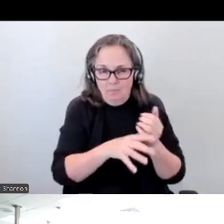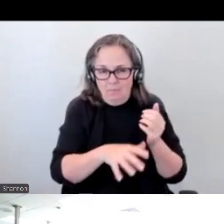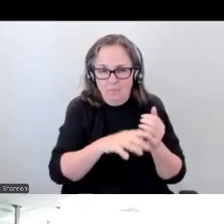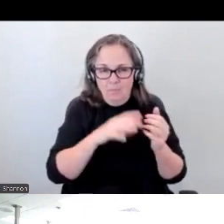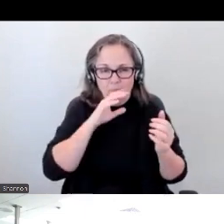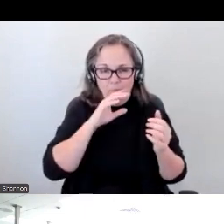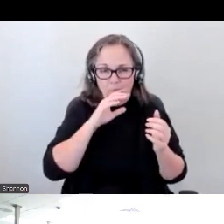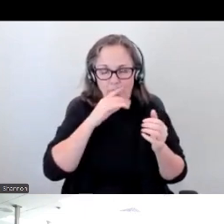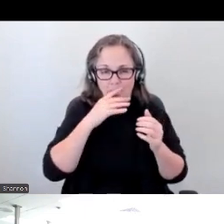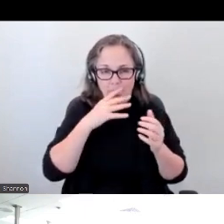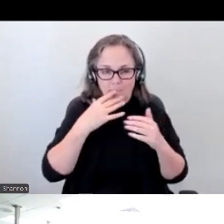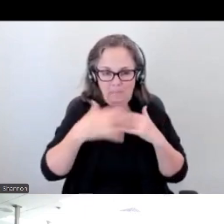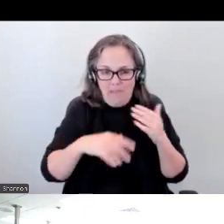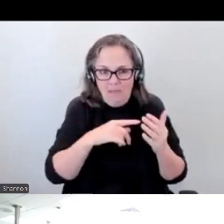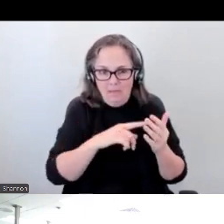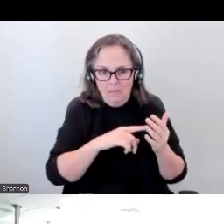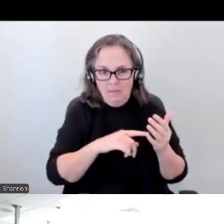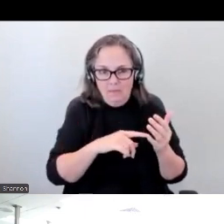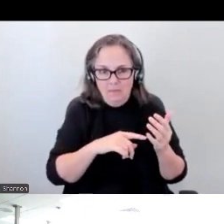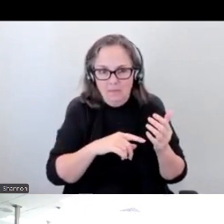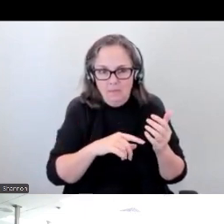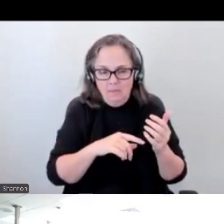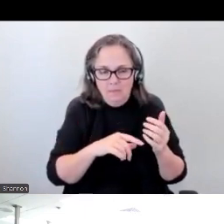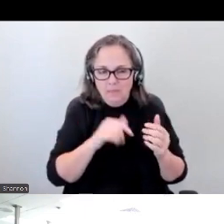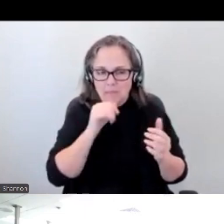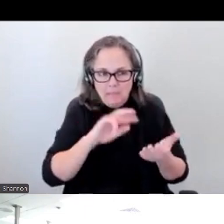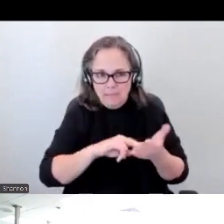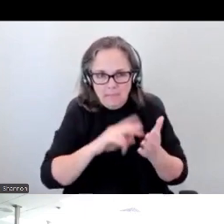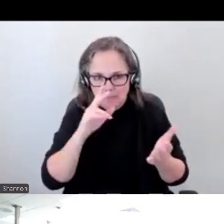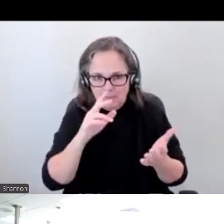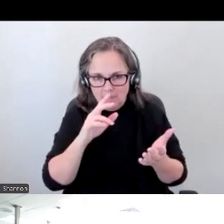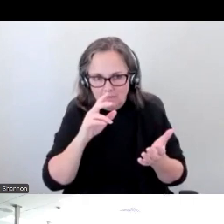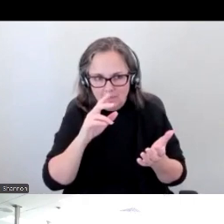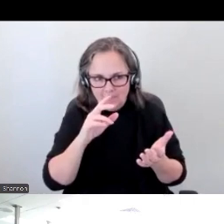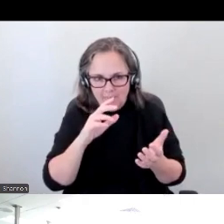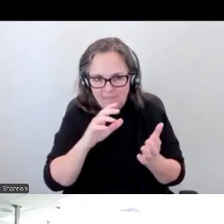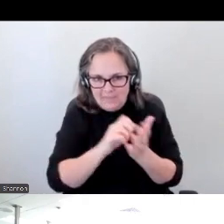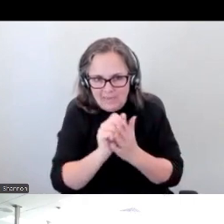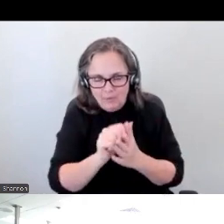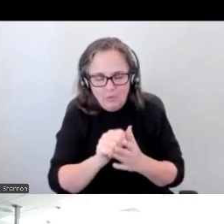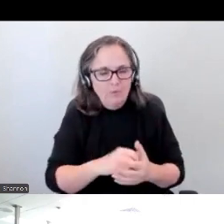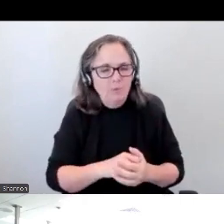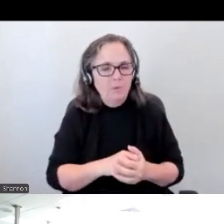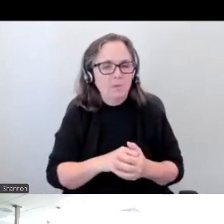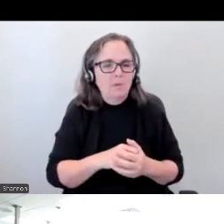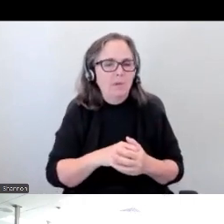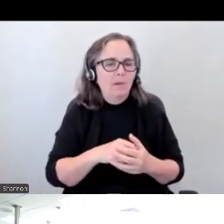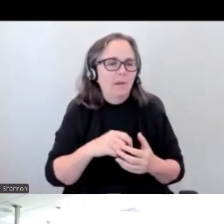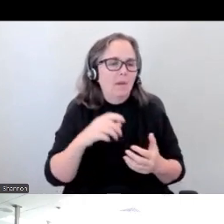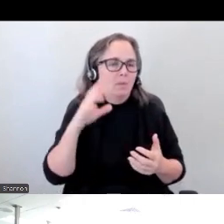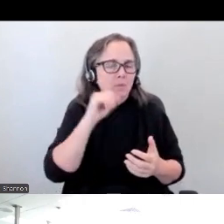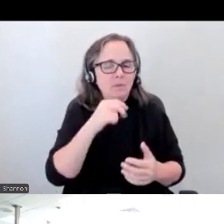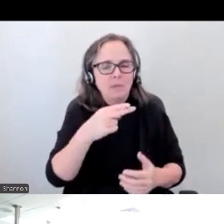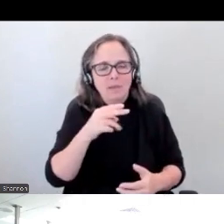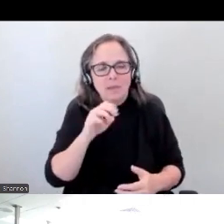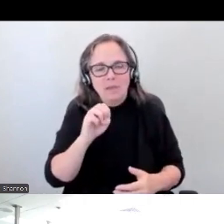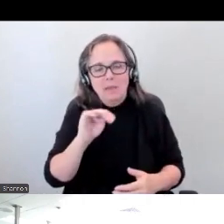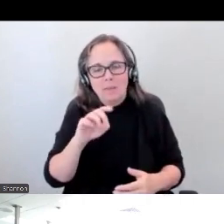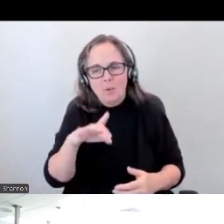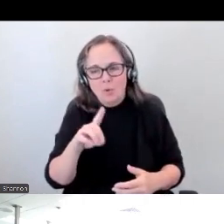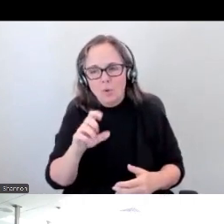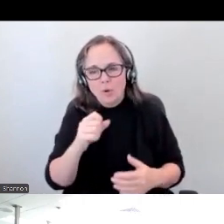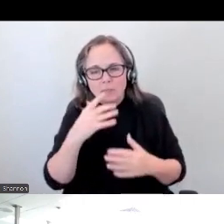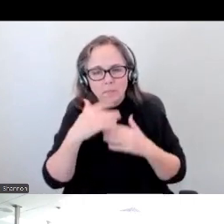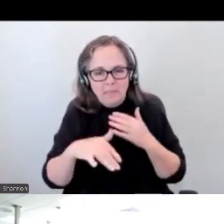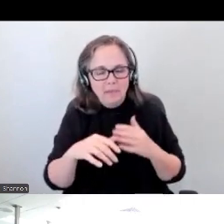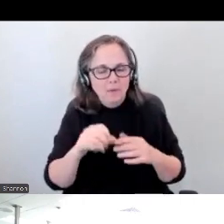other piece, don't freak out that you have cancer. It's far more likely you have bleeding, hemorrhoids, etc. But the flip side is don't